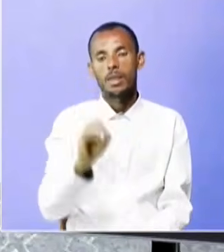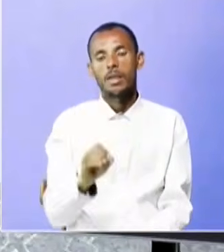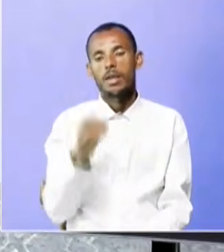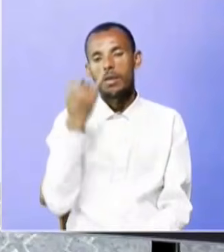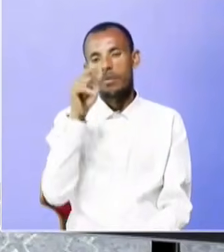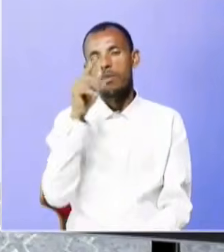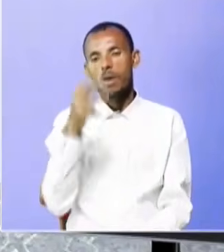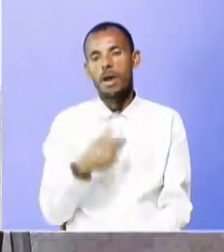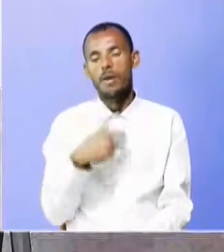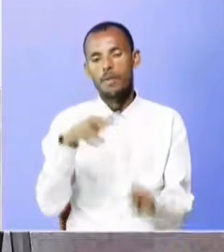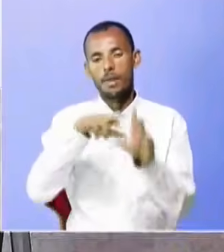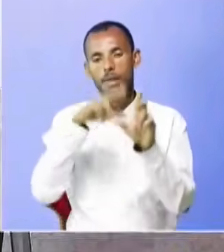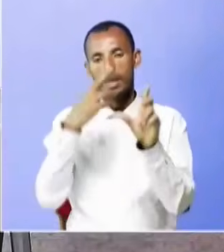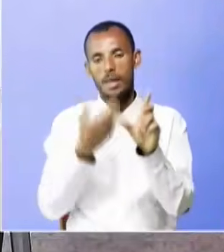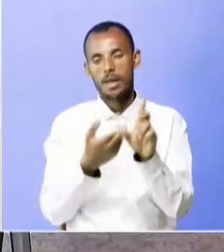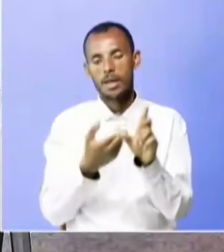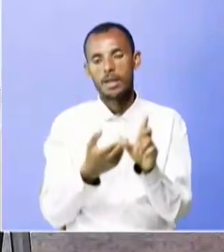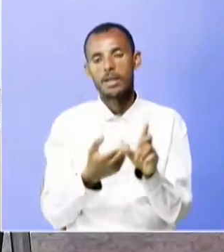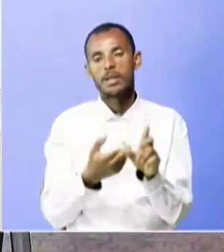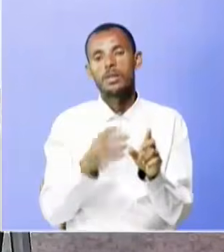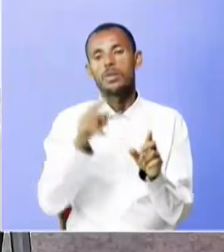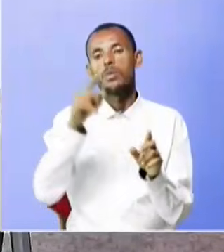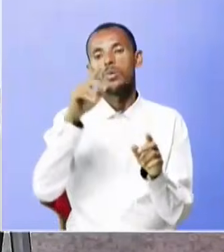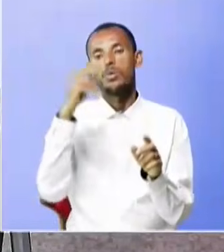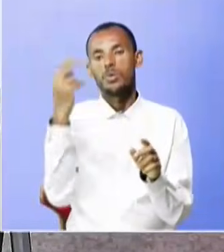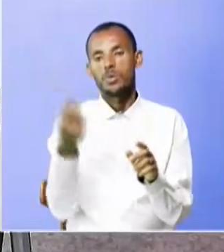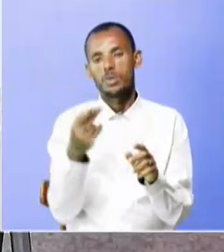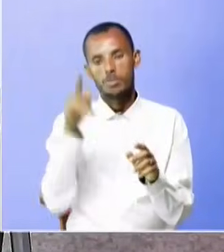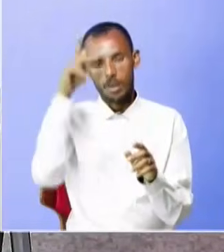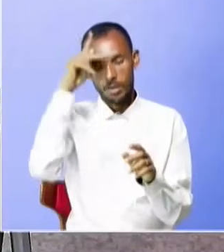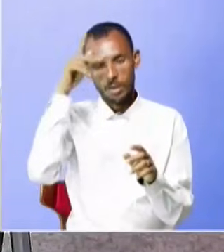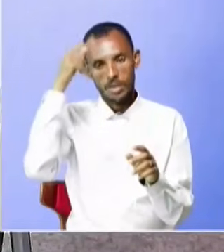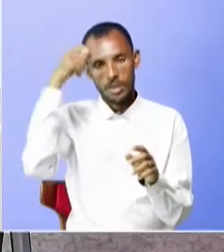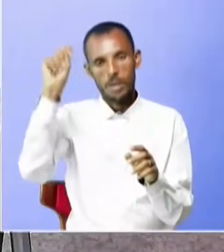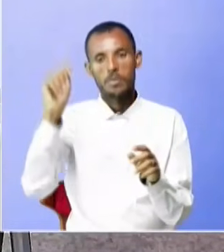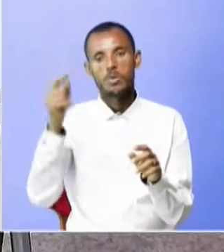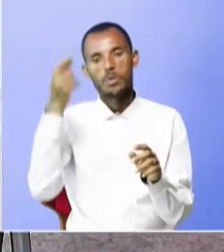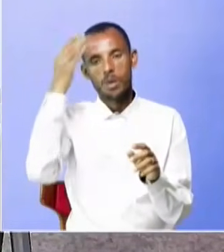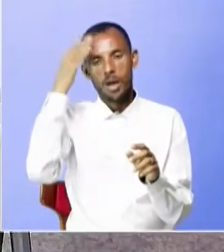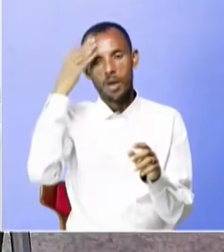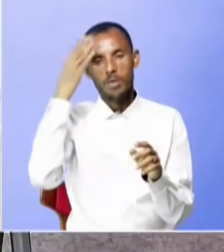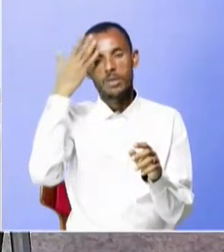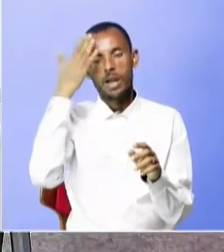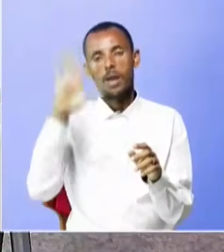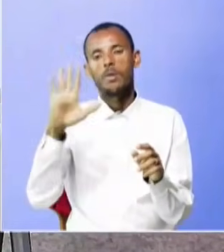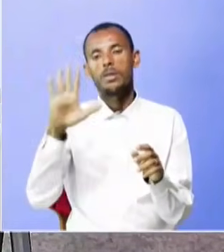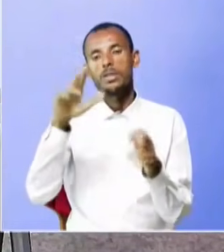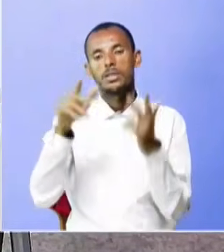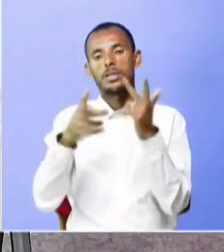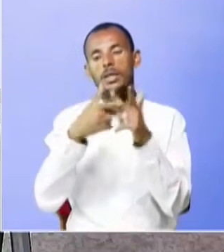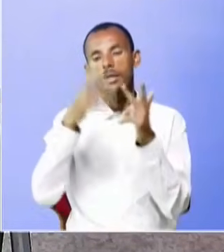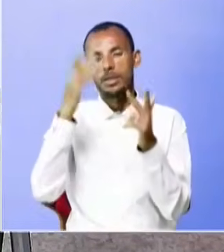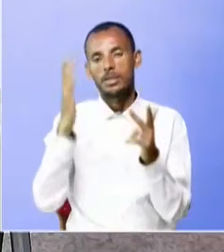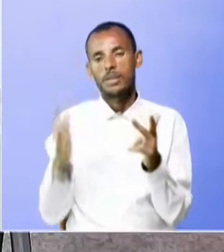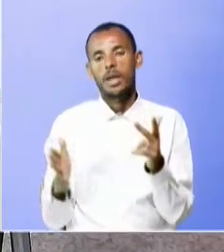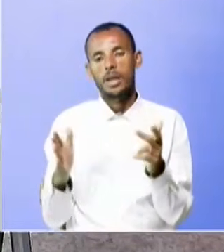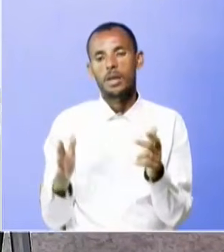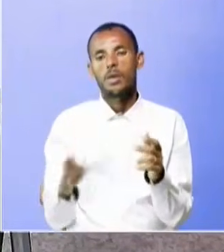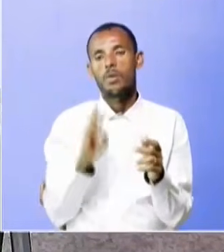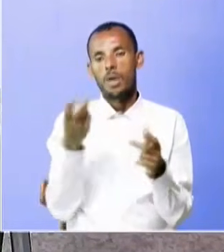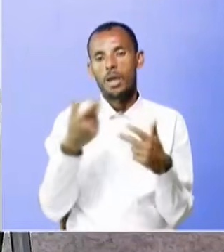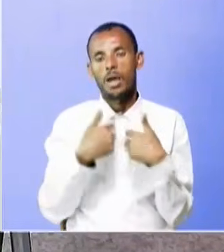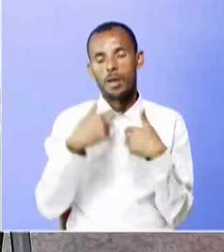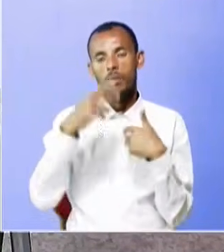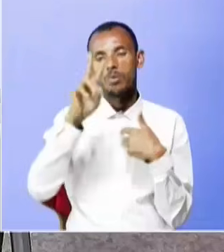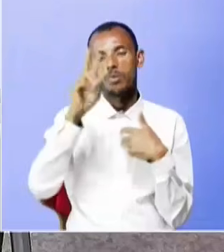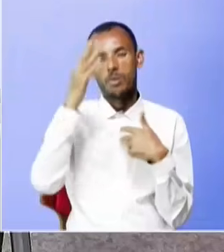a right angle triangle, you can use Pythagoras theorem to determine the unknown third side. Okay, we have two